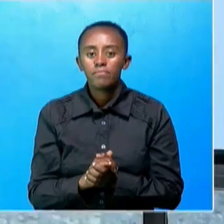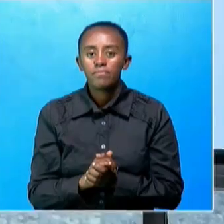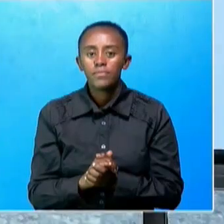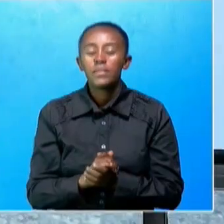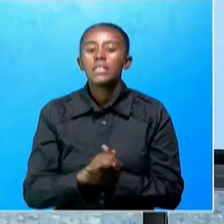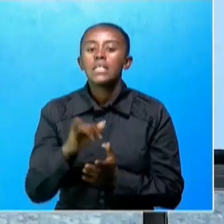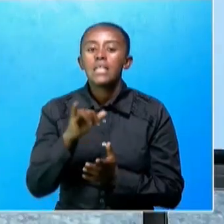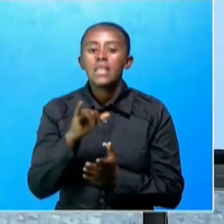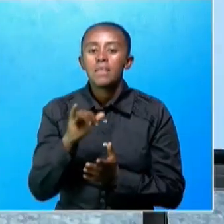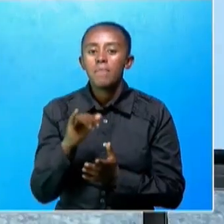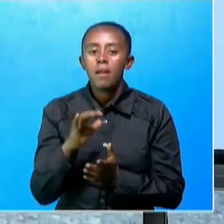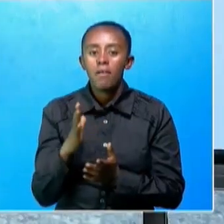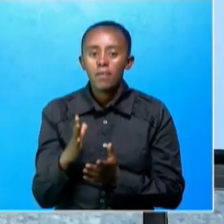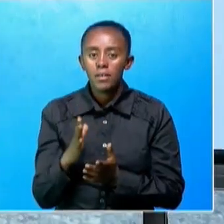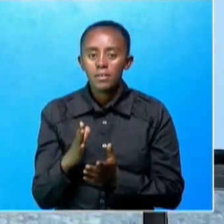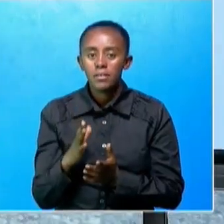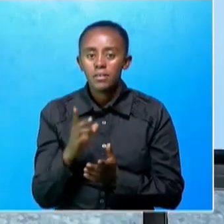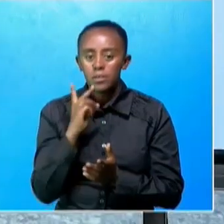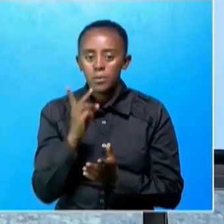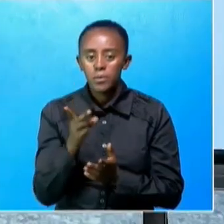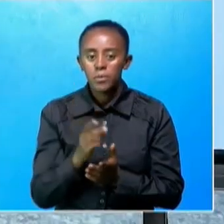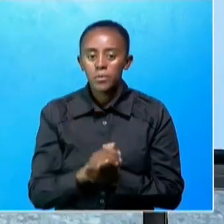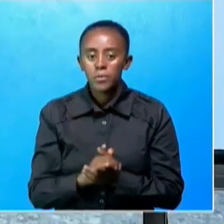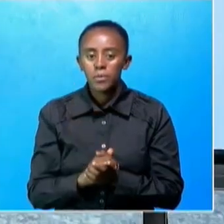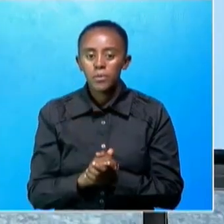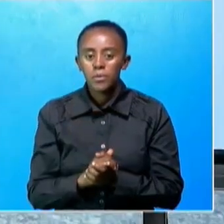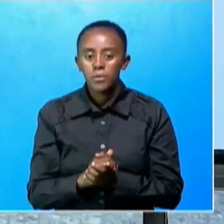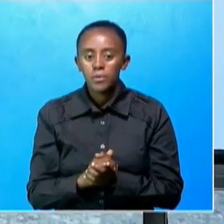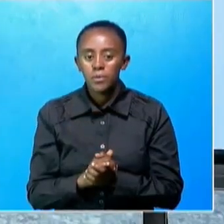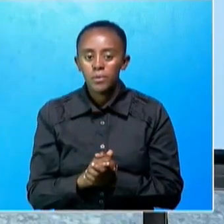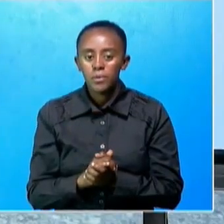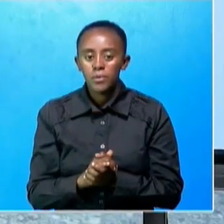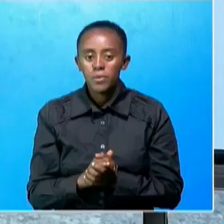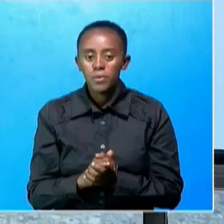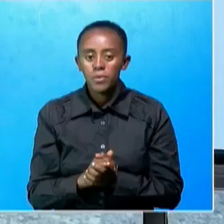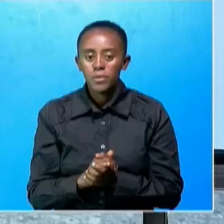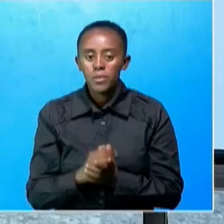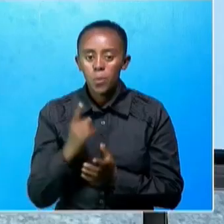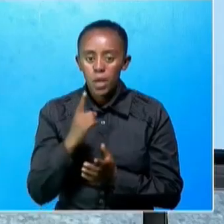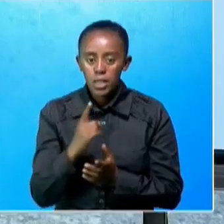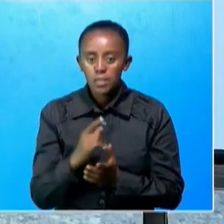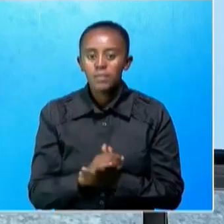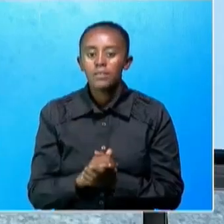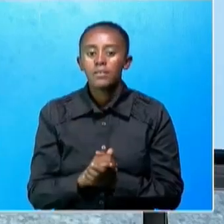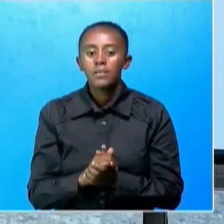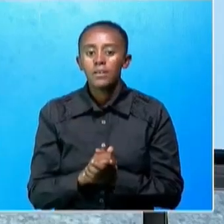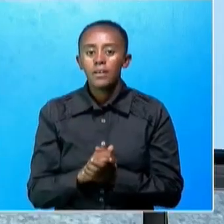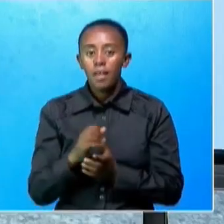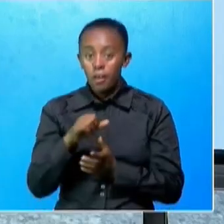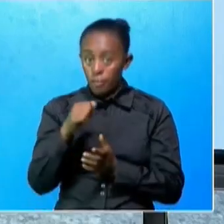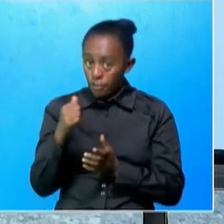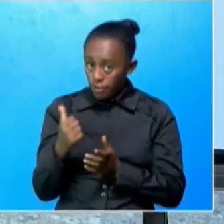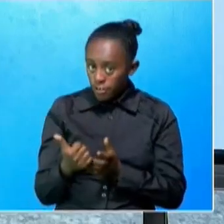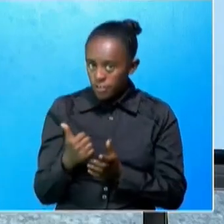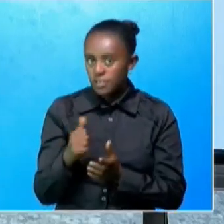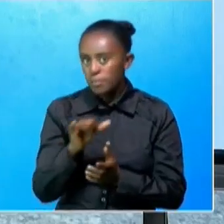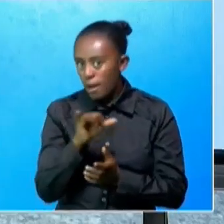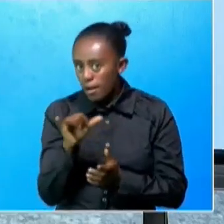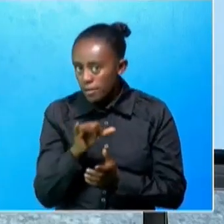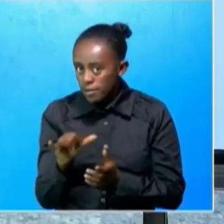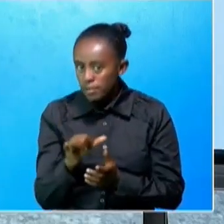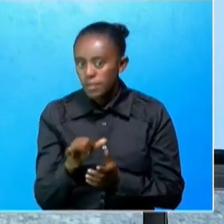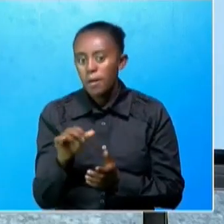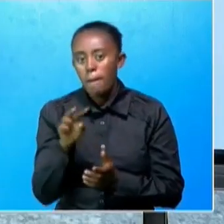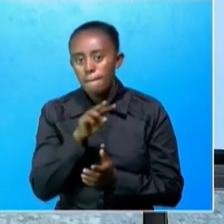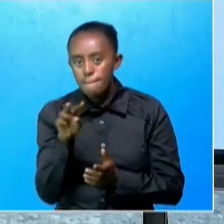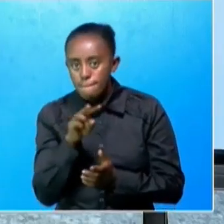Similarly. Look at these expressions. One similarity, another similarity,